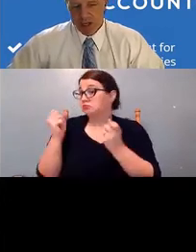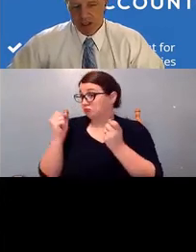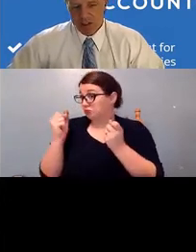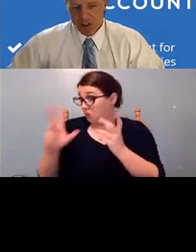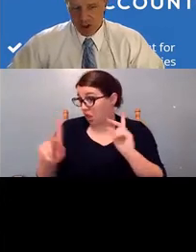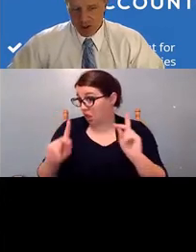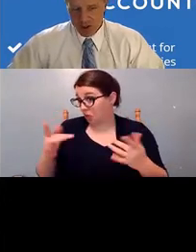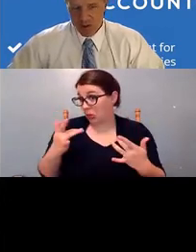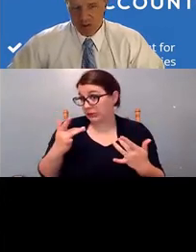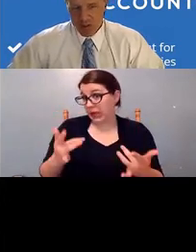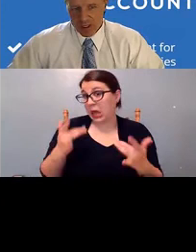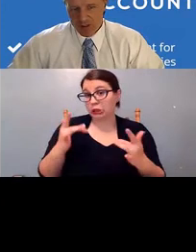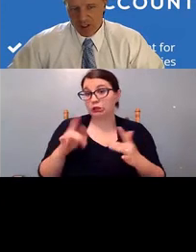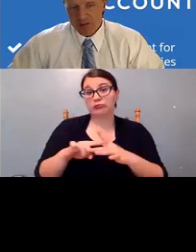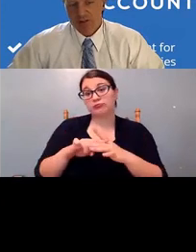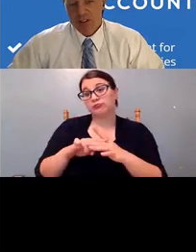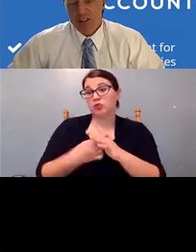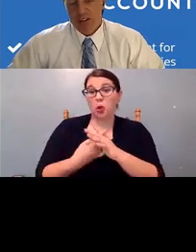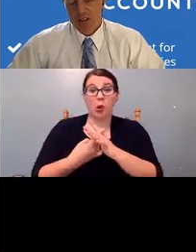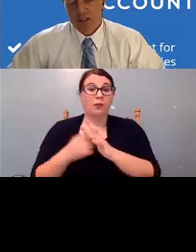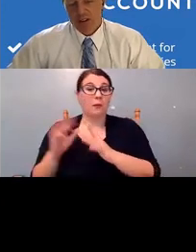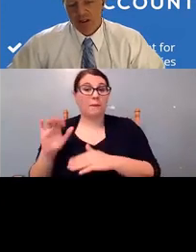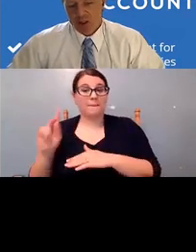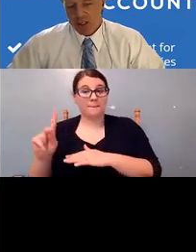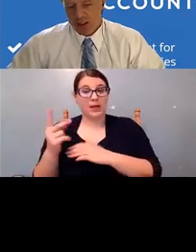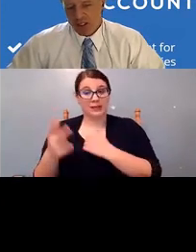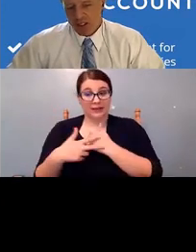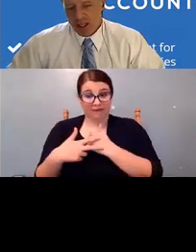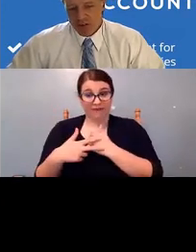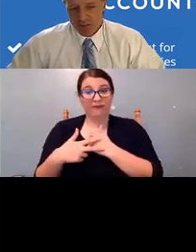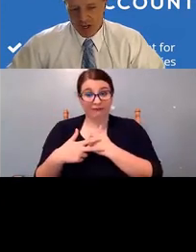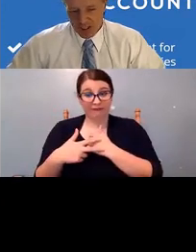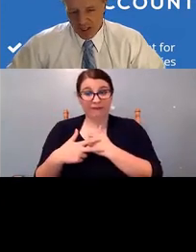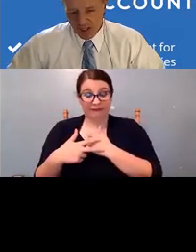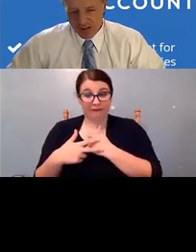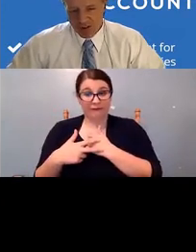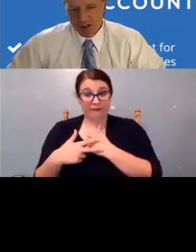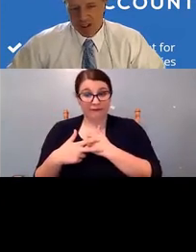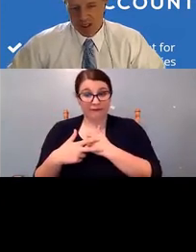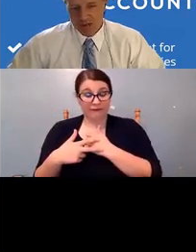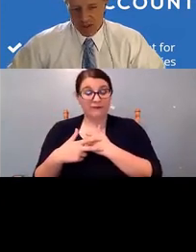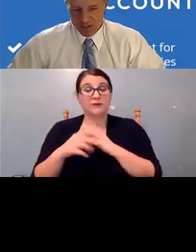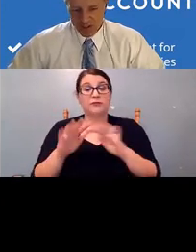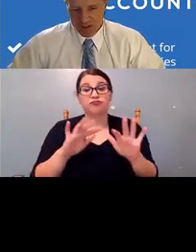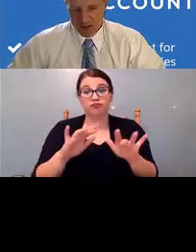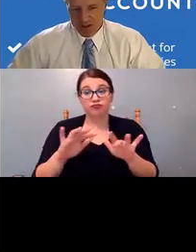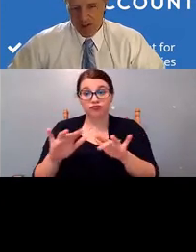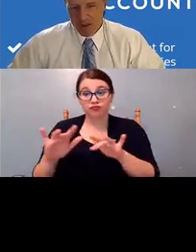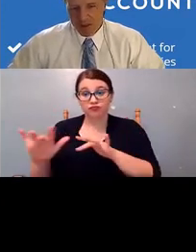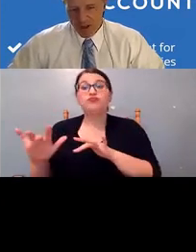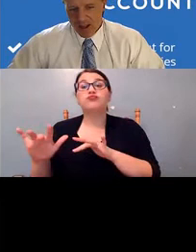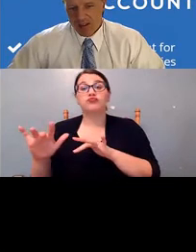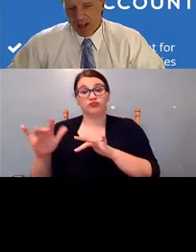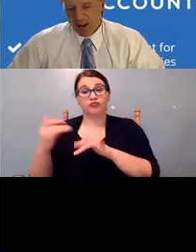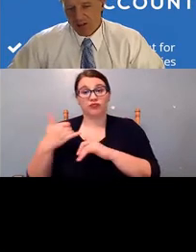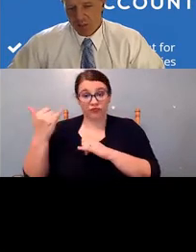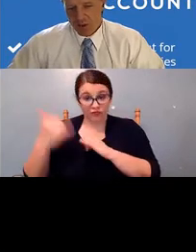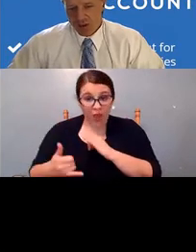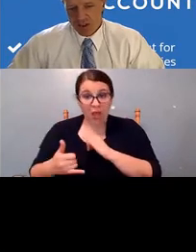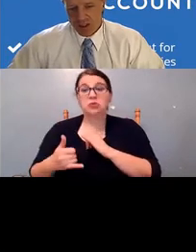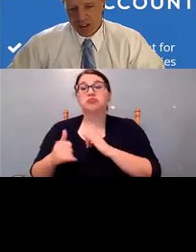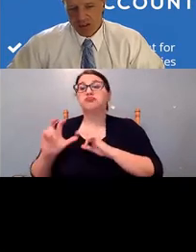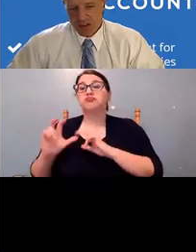they might start with a bank safe. When they get the account finalized and funded, then they have